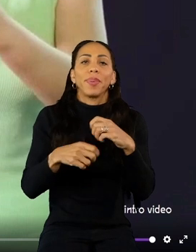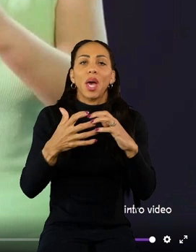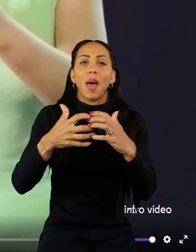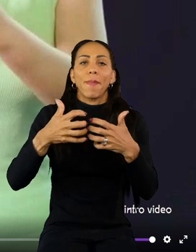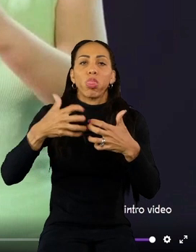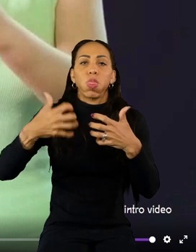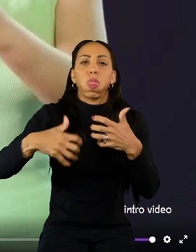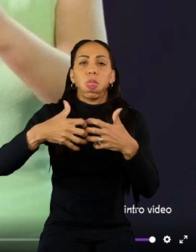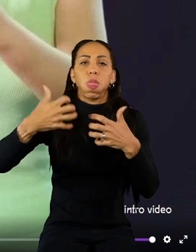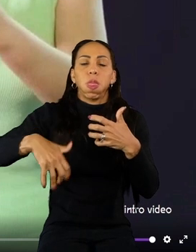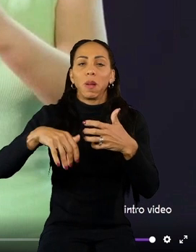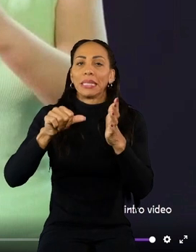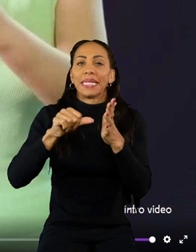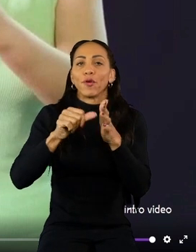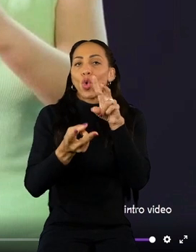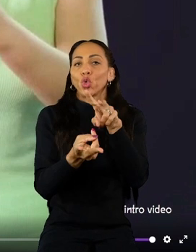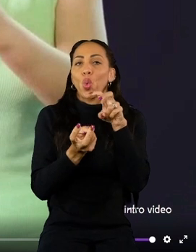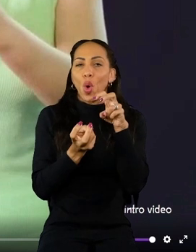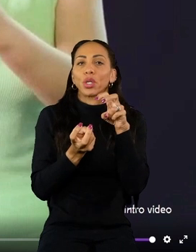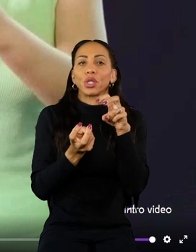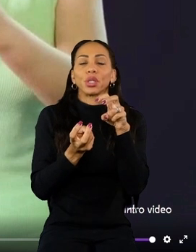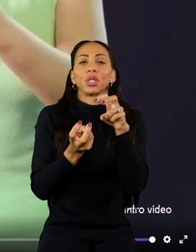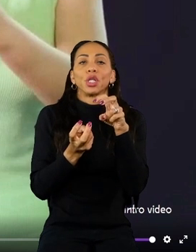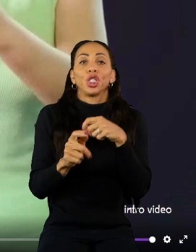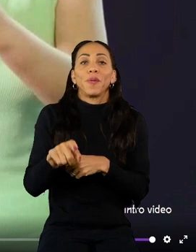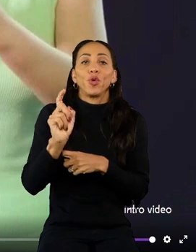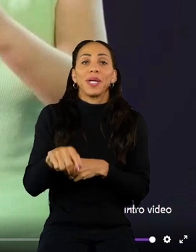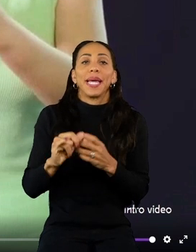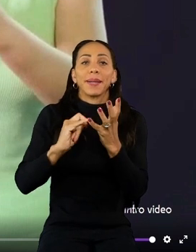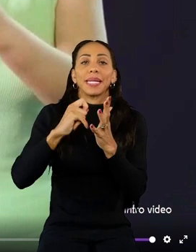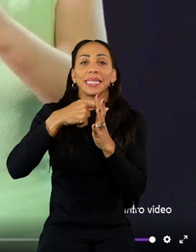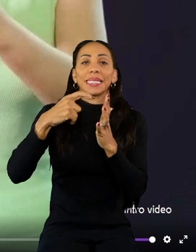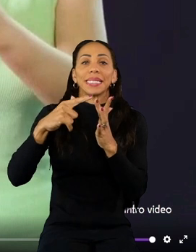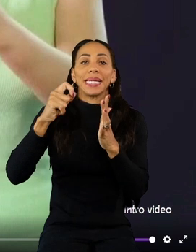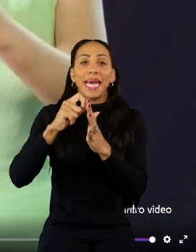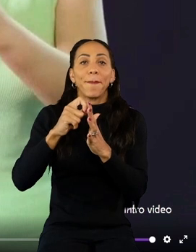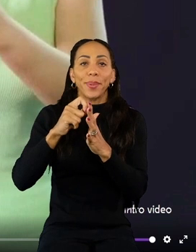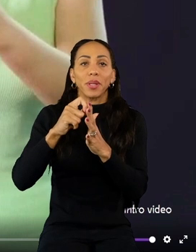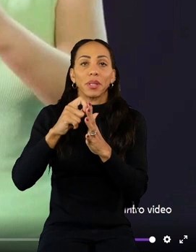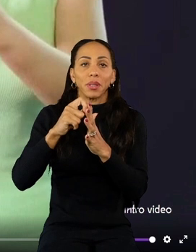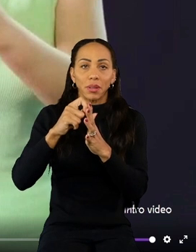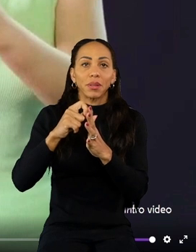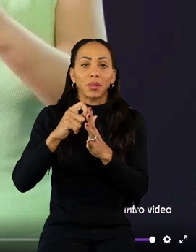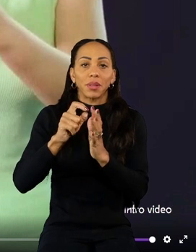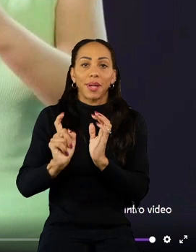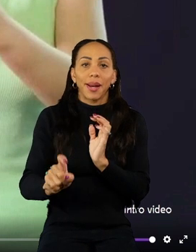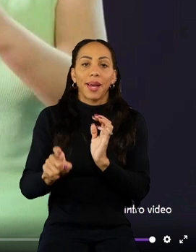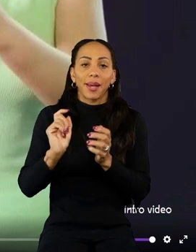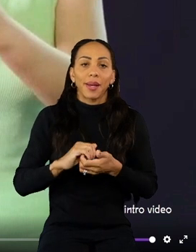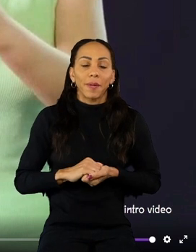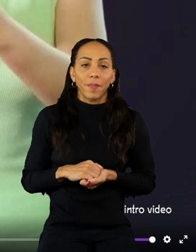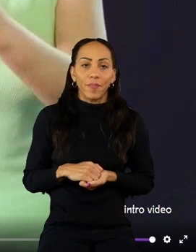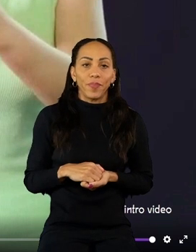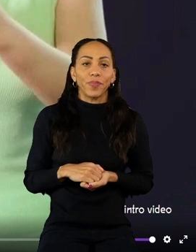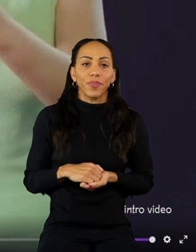in terms of bandwidth and moving that around. It'll get really glitchy and be really difficult to watch. So if we just hit skip button, Paul,